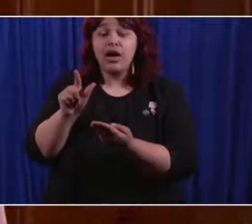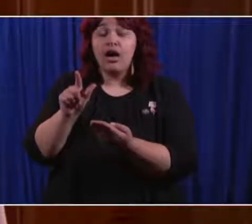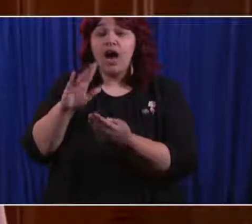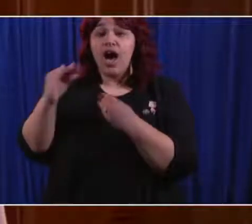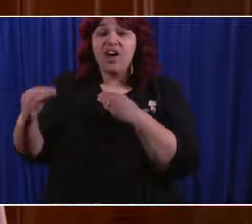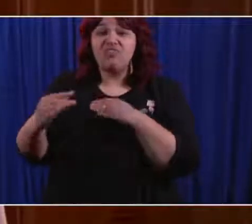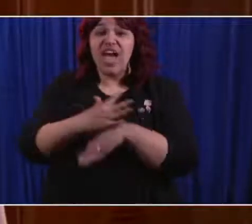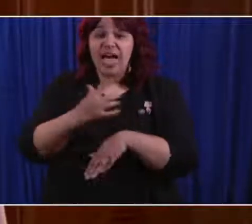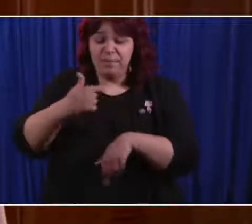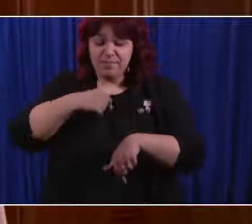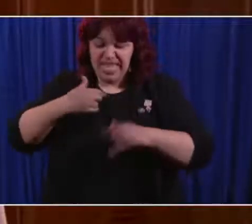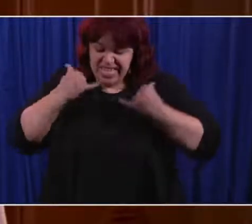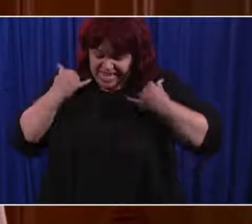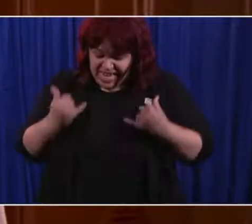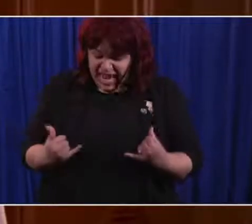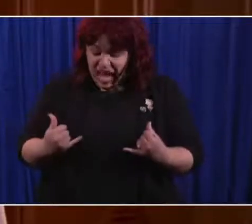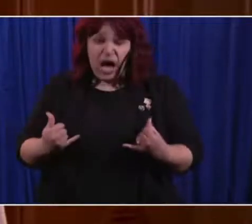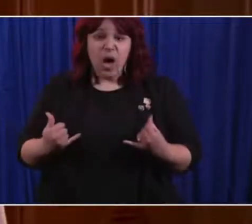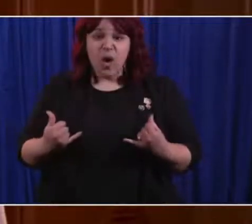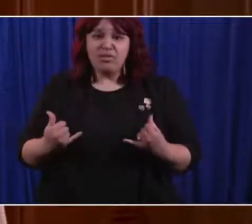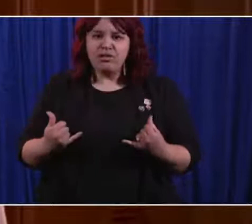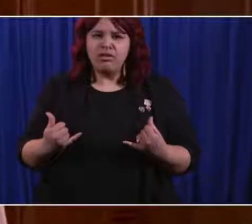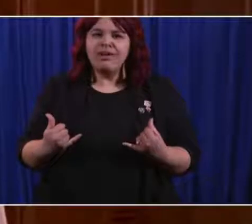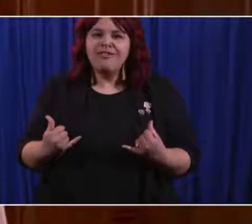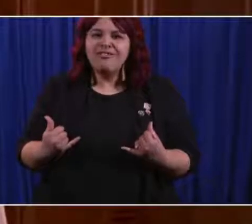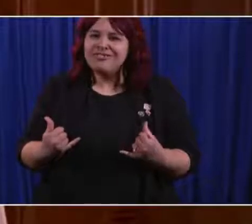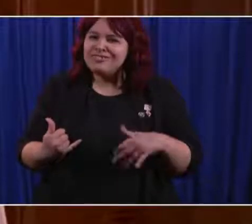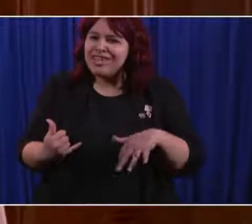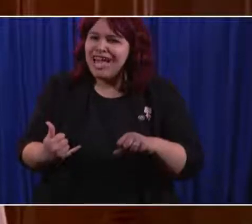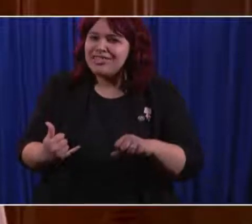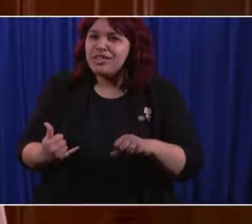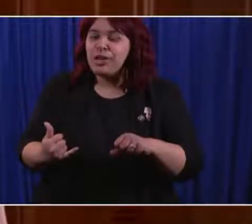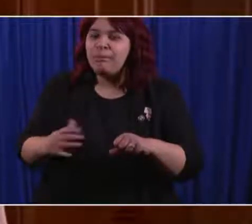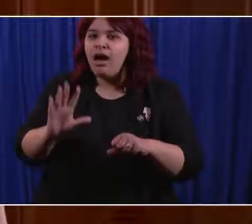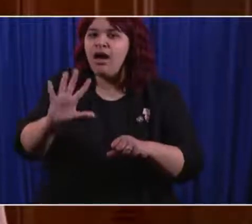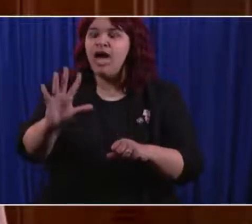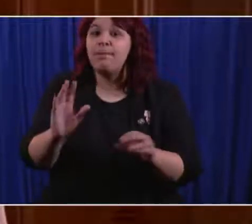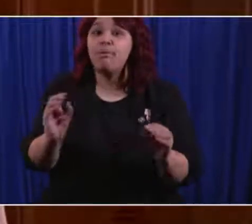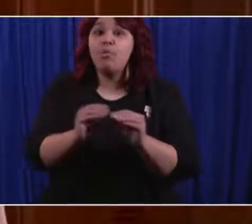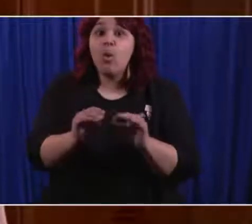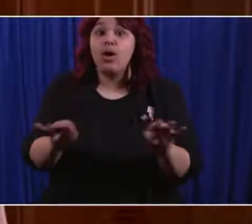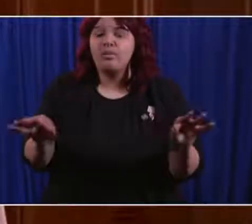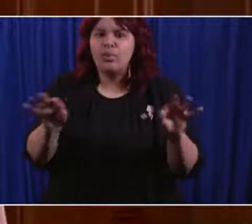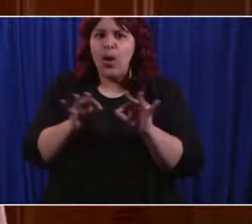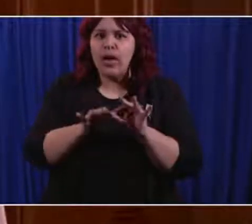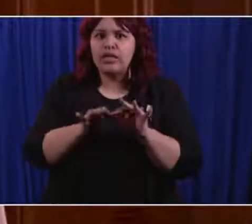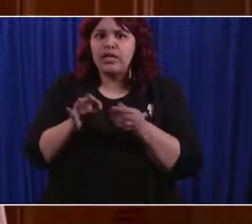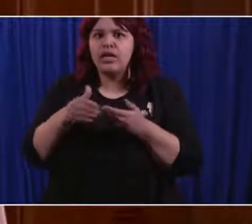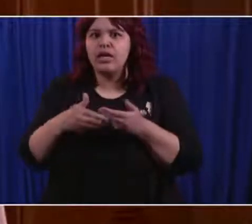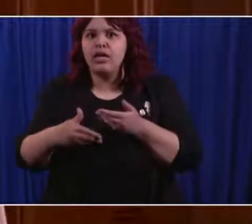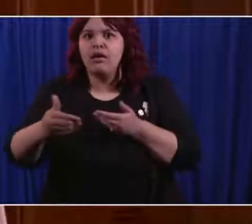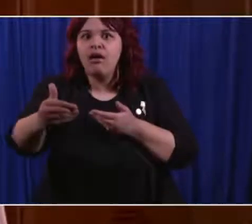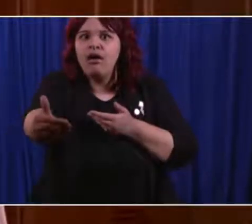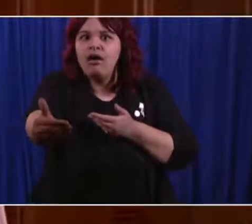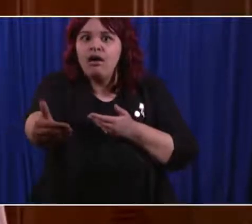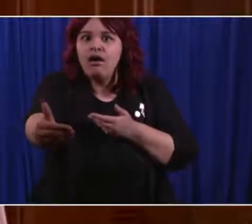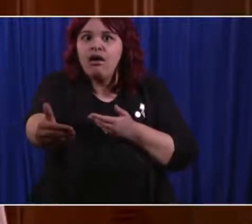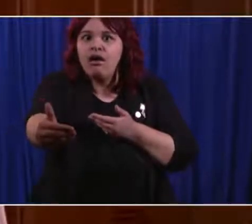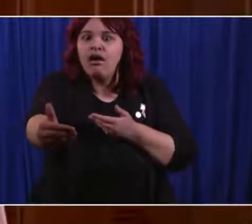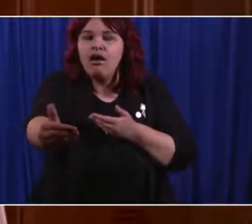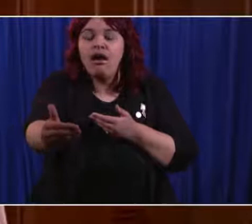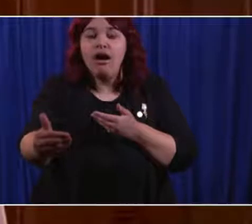this pandemic. It should not be looked at as the legislature's answer